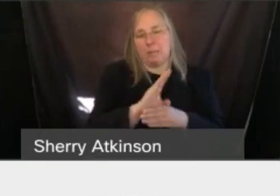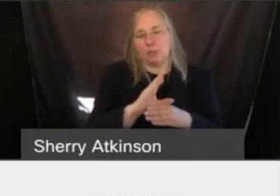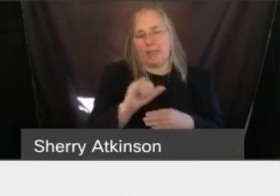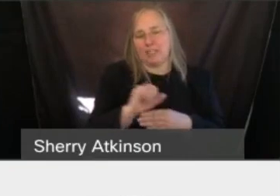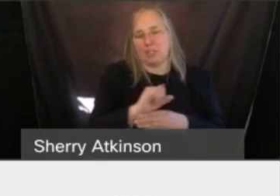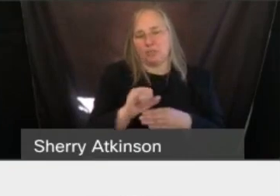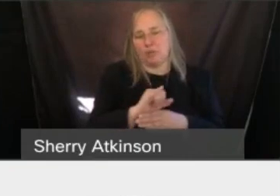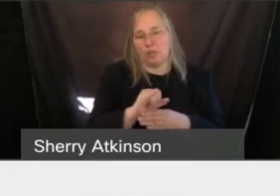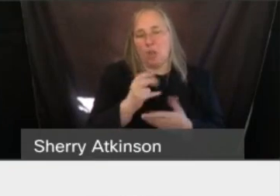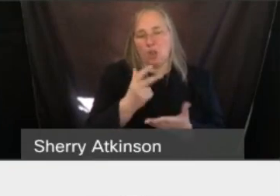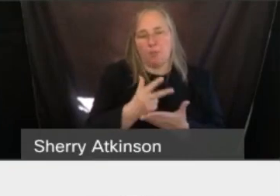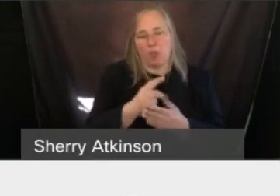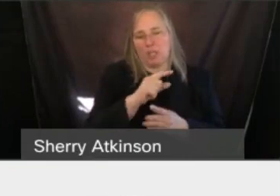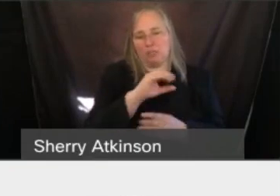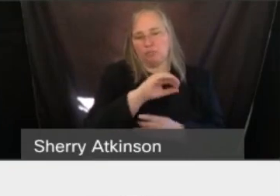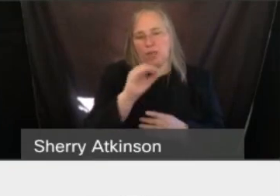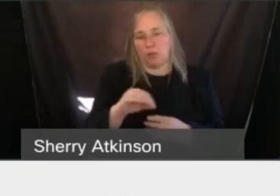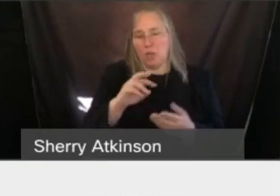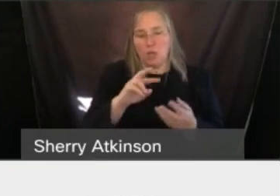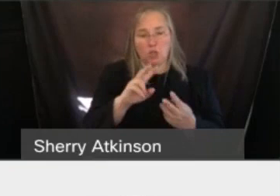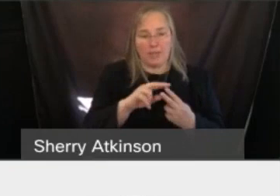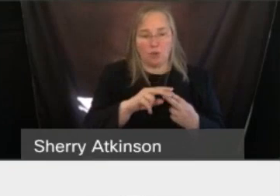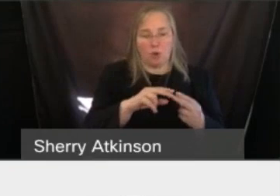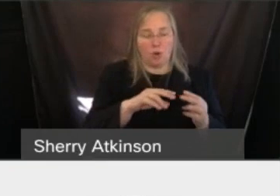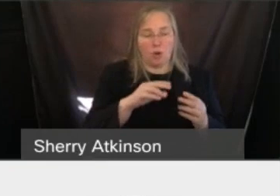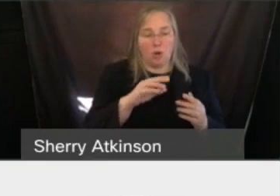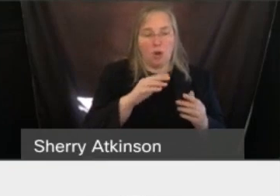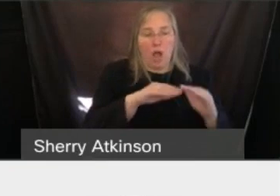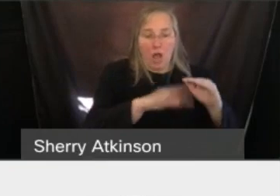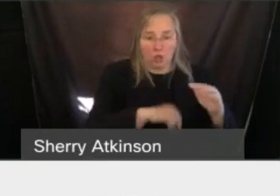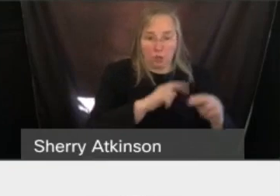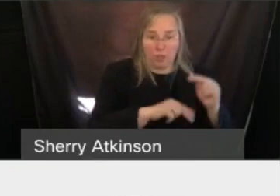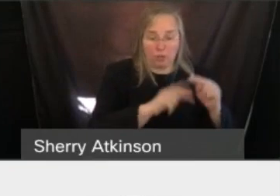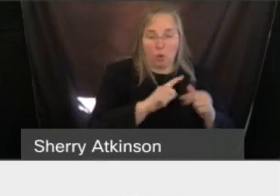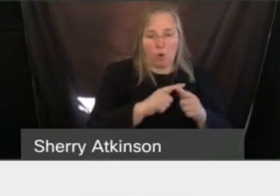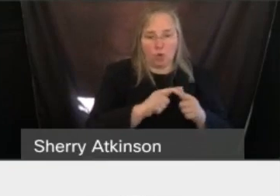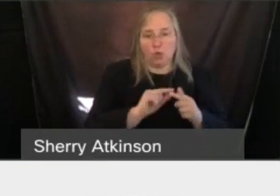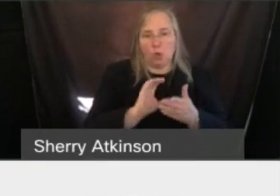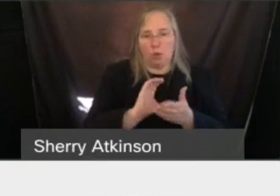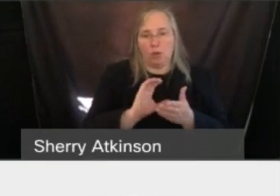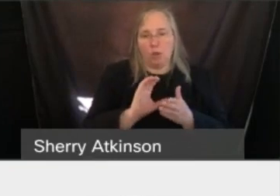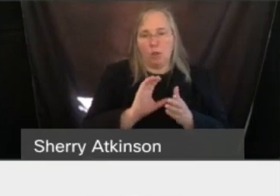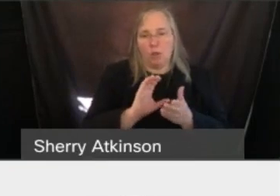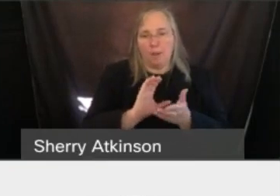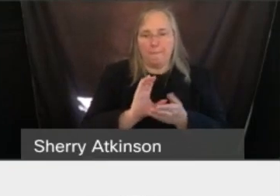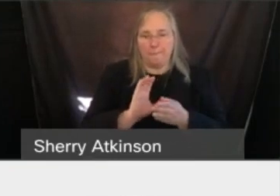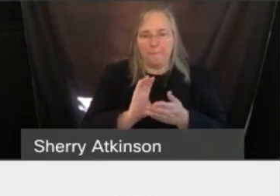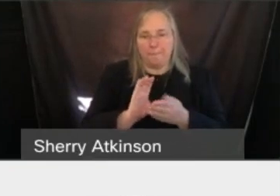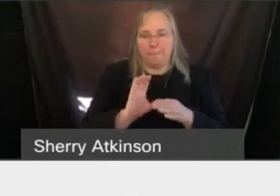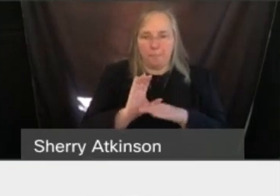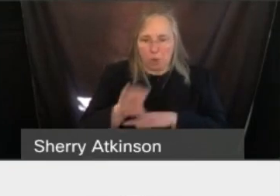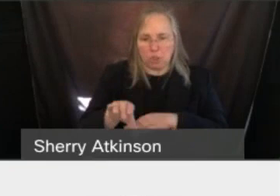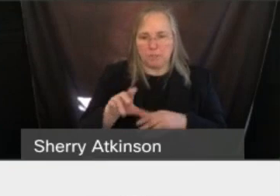Parking ratio, you'll either underbuild or push people into structured parking. So